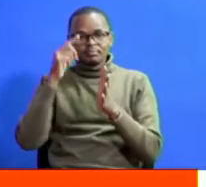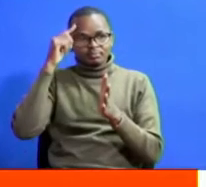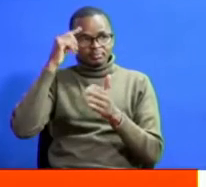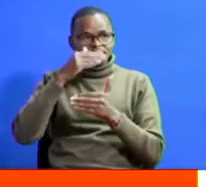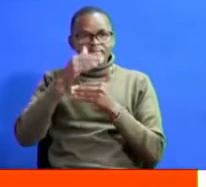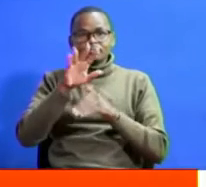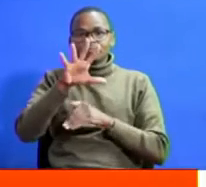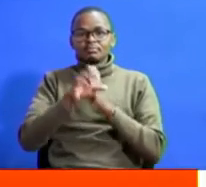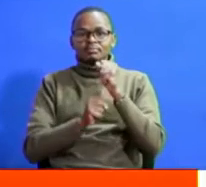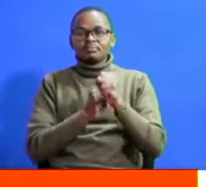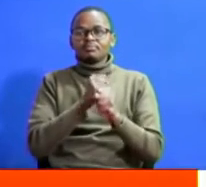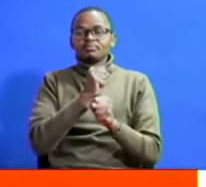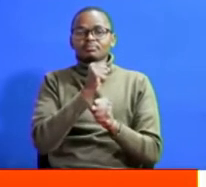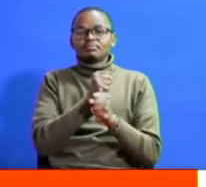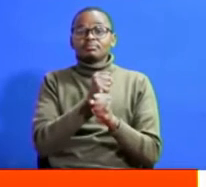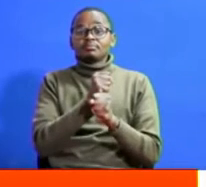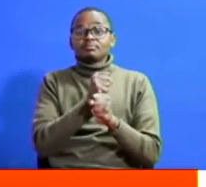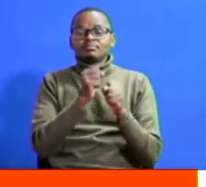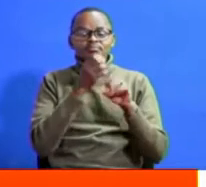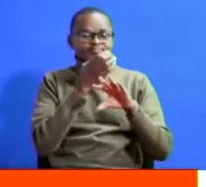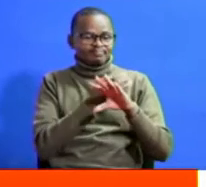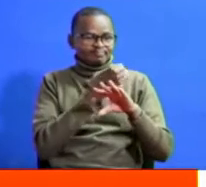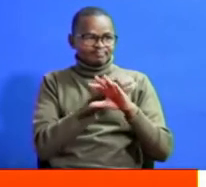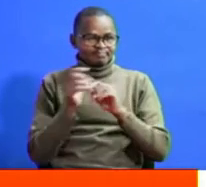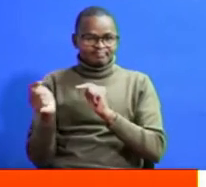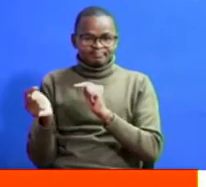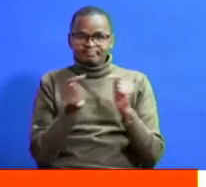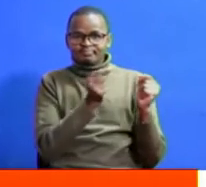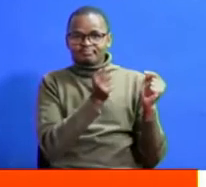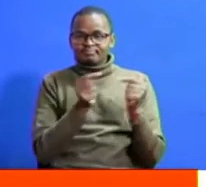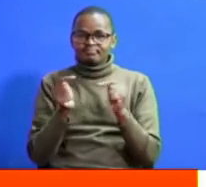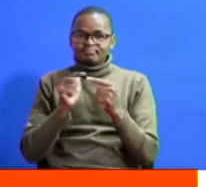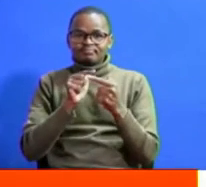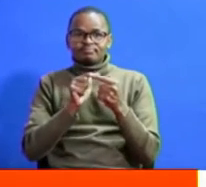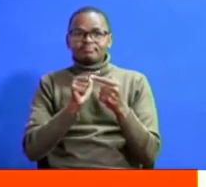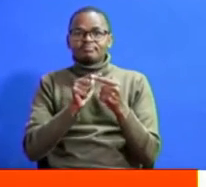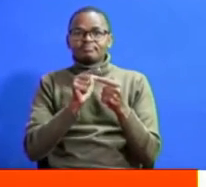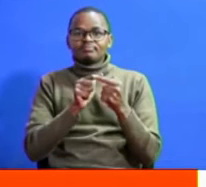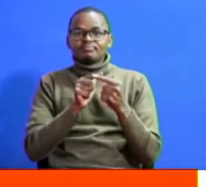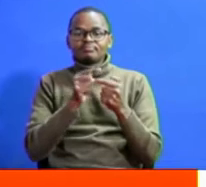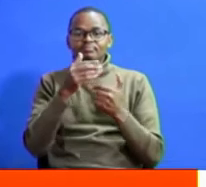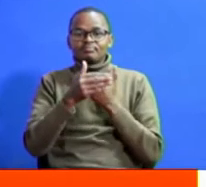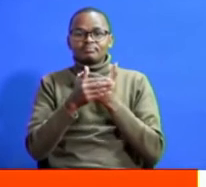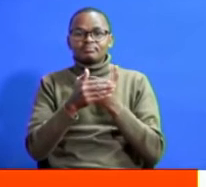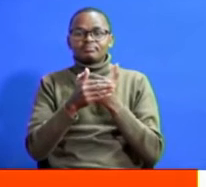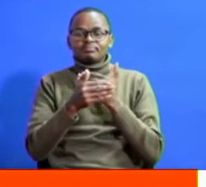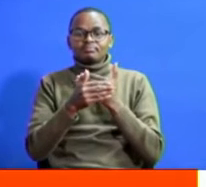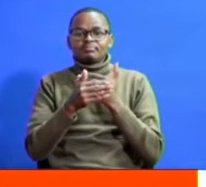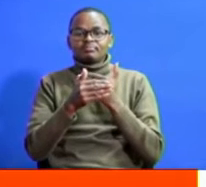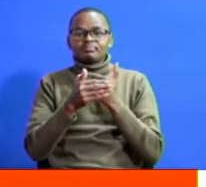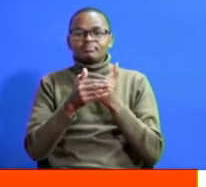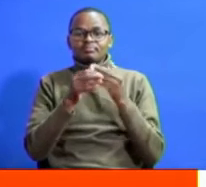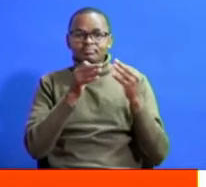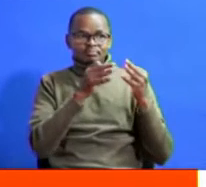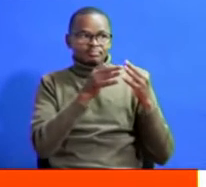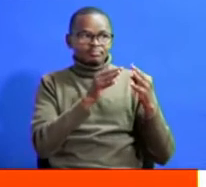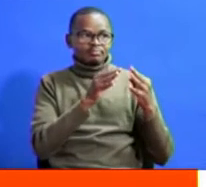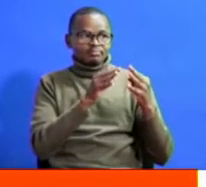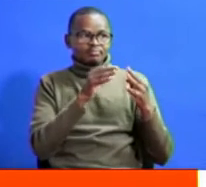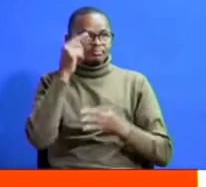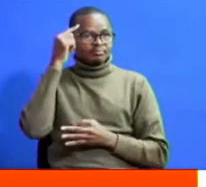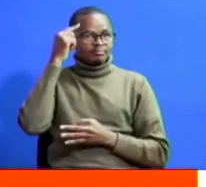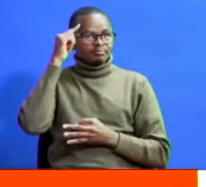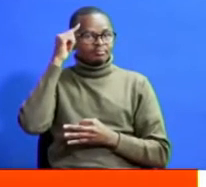next 5 years. It has been a tough race to convince the electorates to rally behind respective camps, and if the